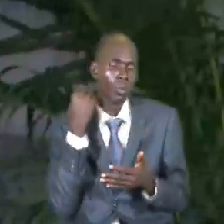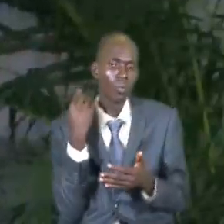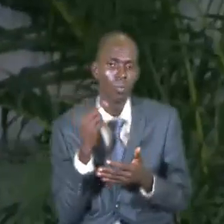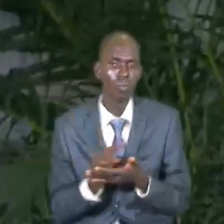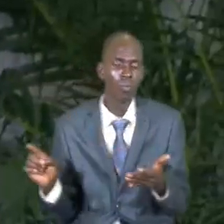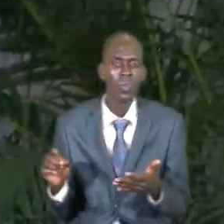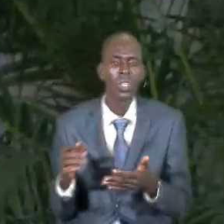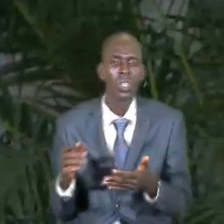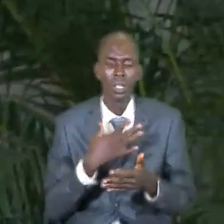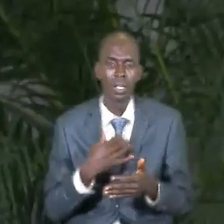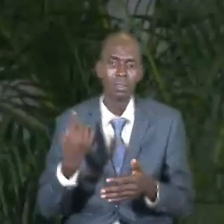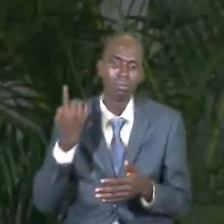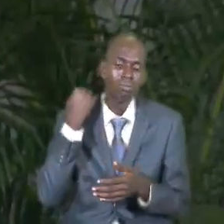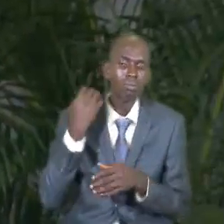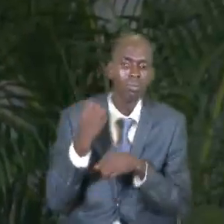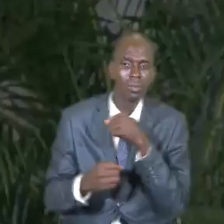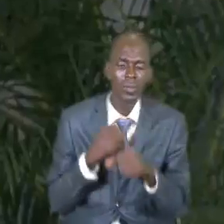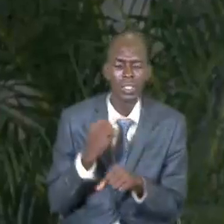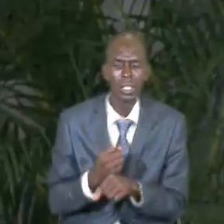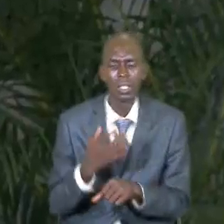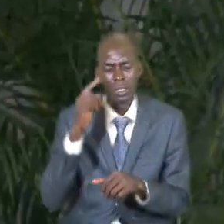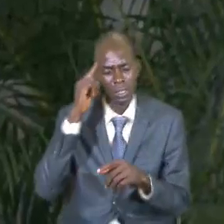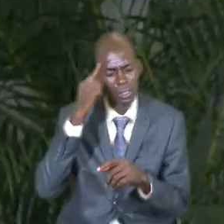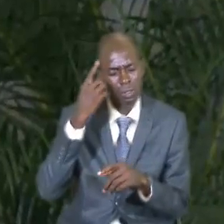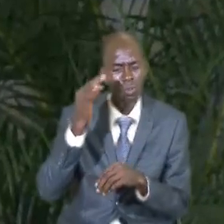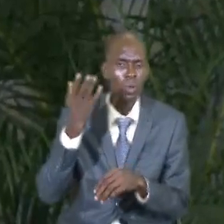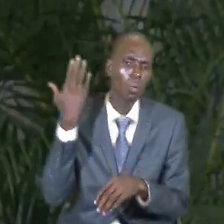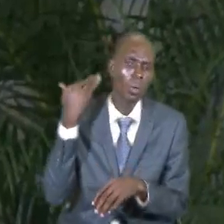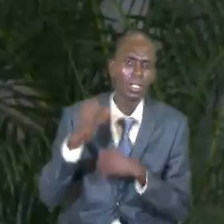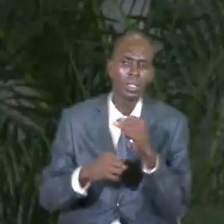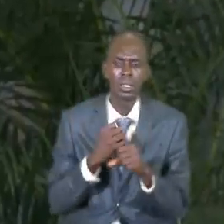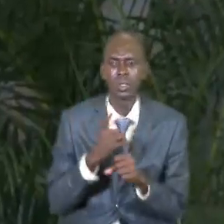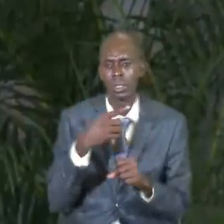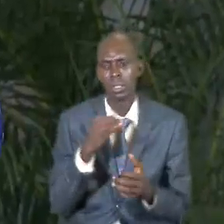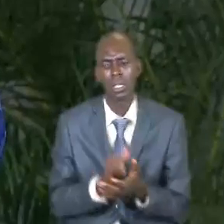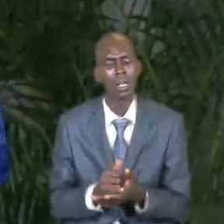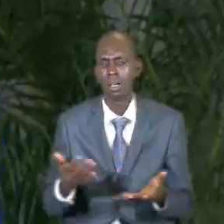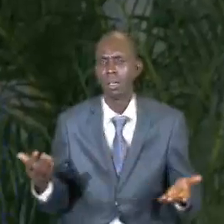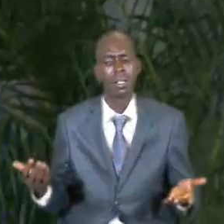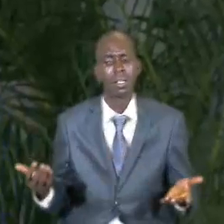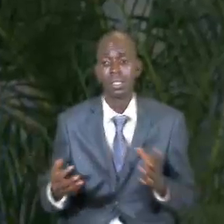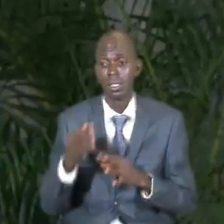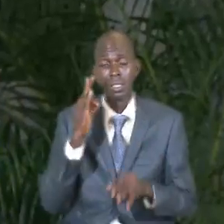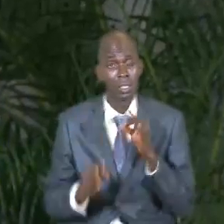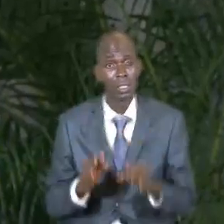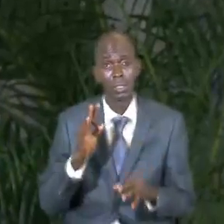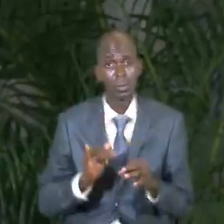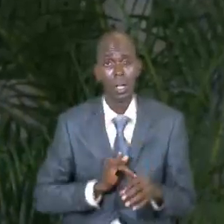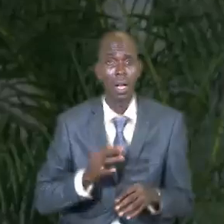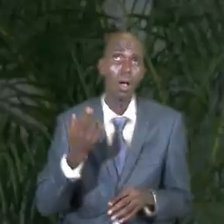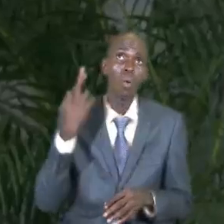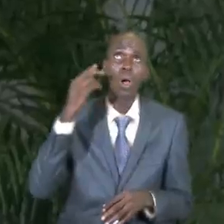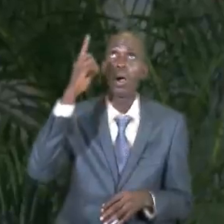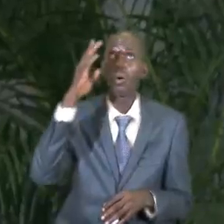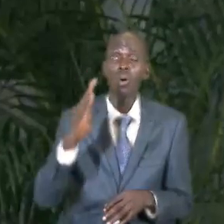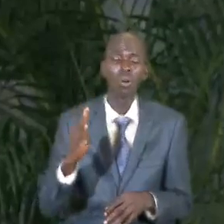you say, I'm so bad. If I were God, I won't even save a person like this. But the Lord said,